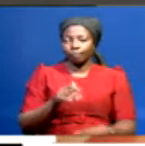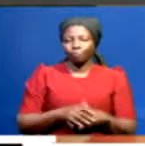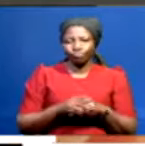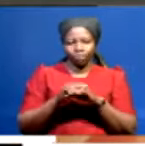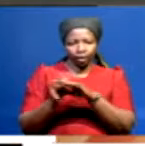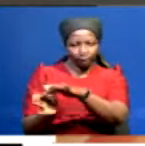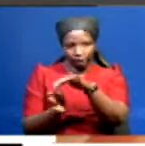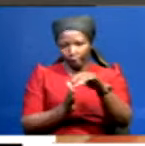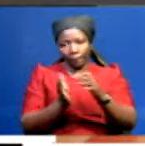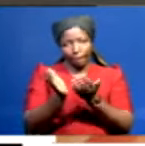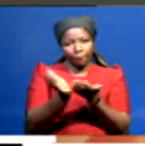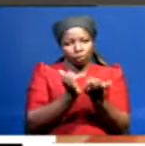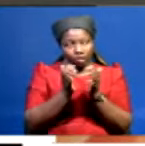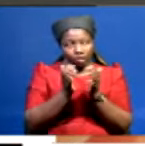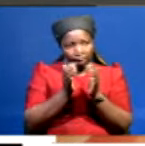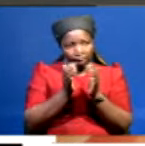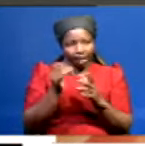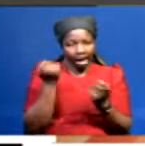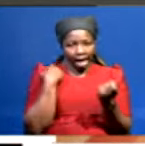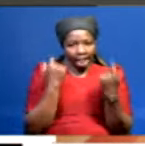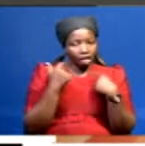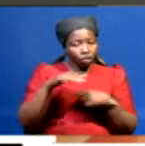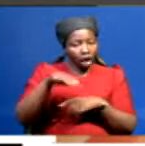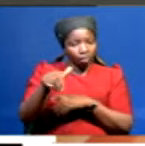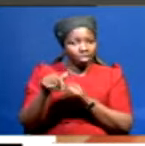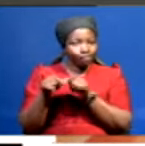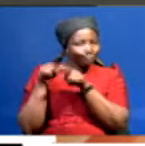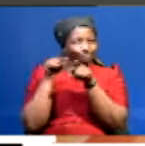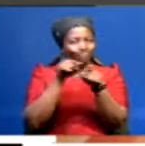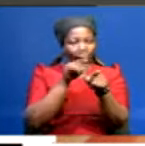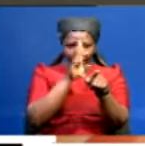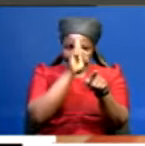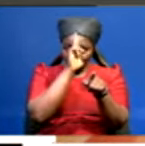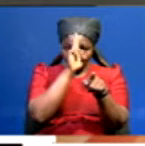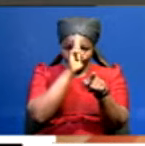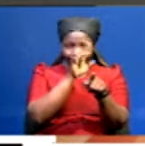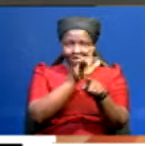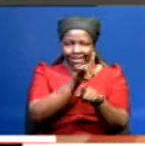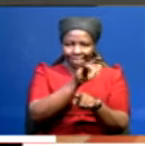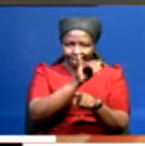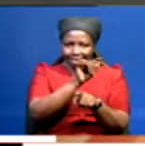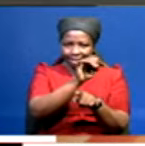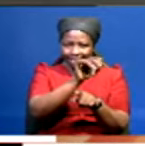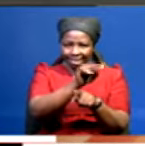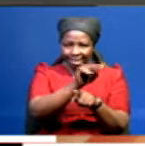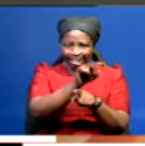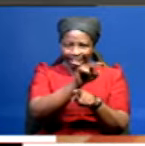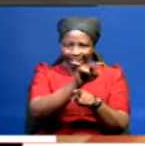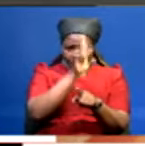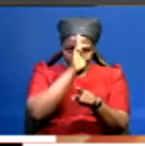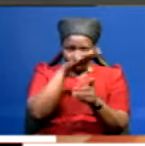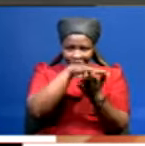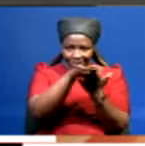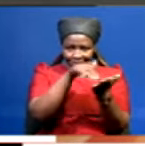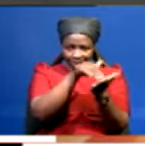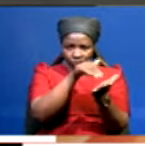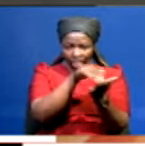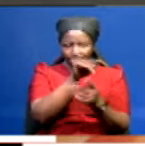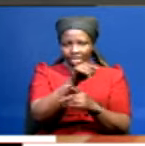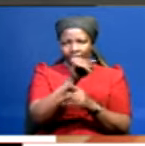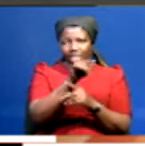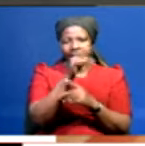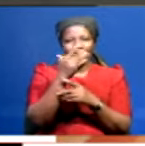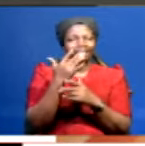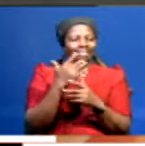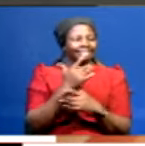man in Litein town, Kericho County, has police officers from Litein Police Station of Laxity in dealing with the proprietor of